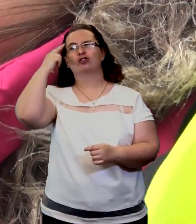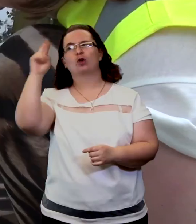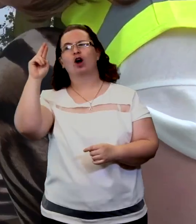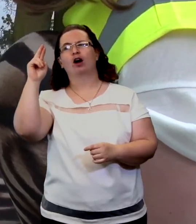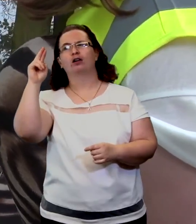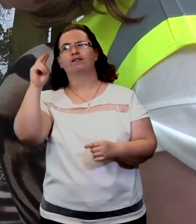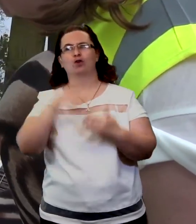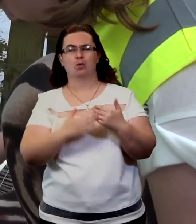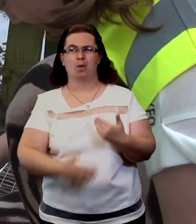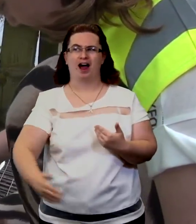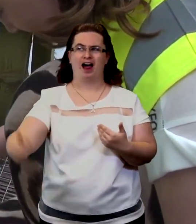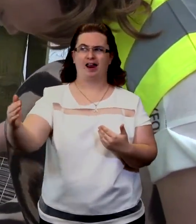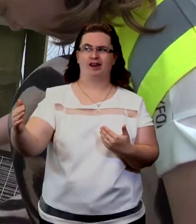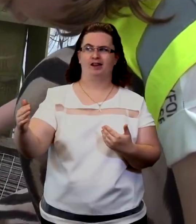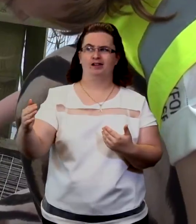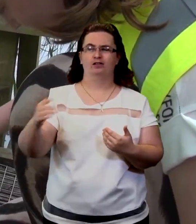We're pond dipping.